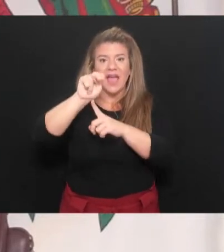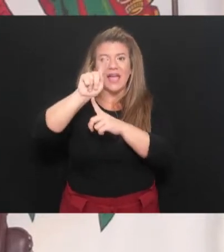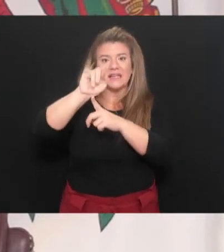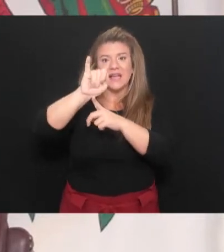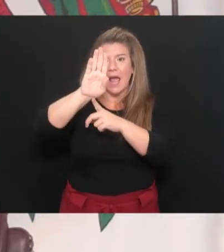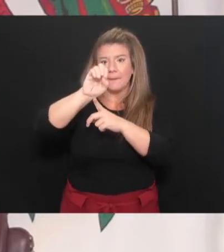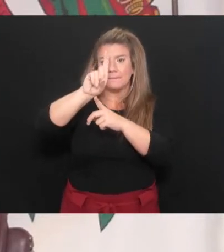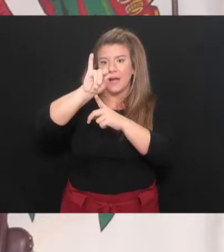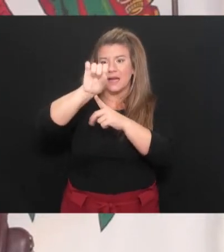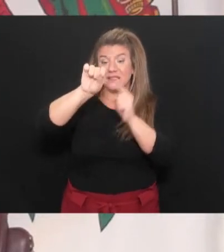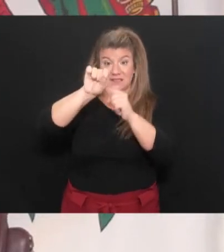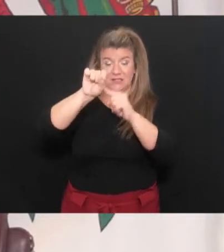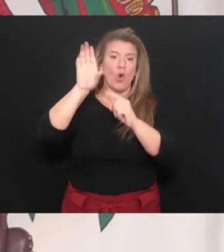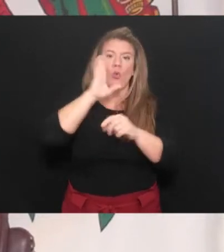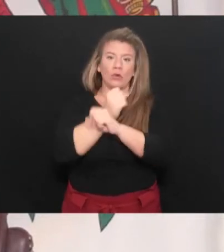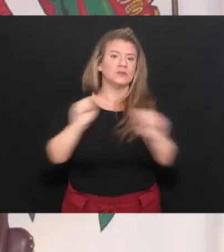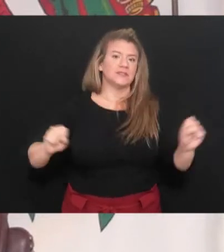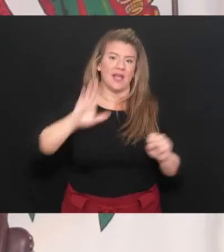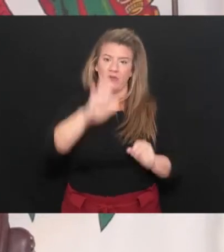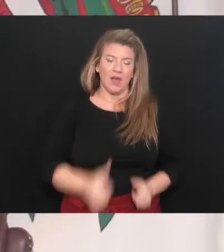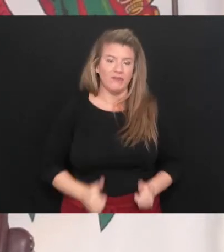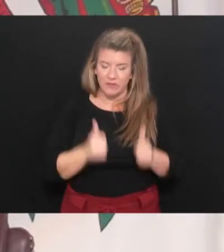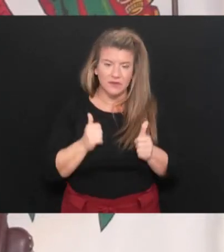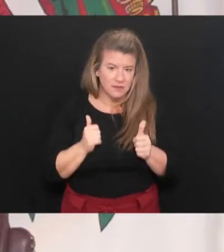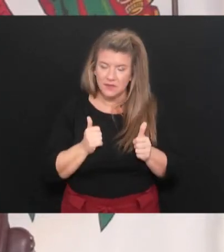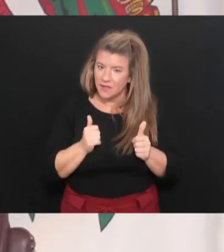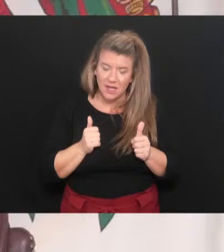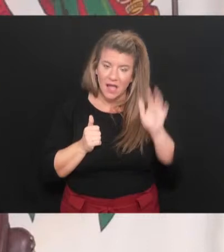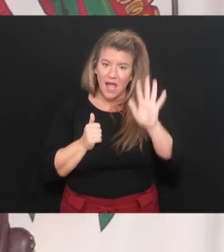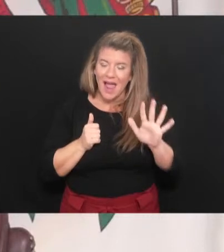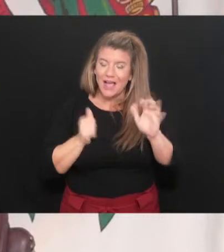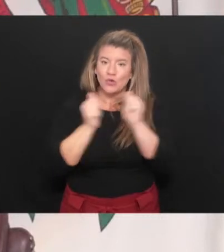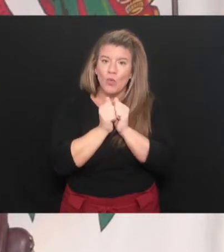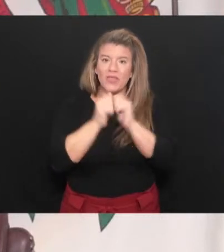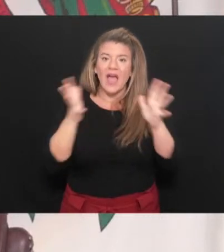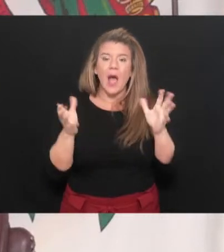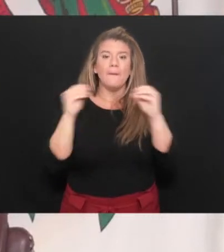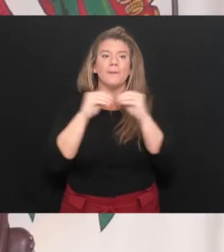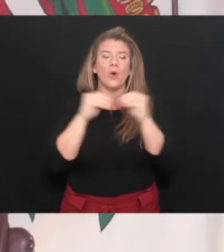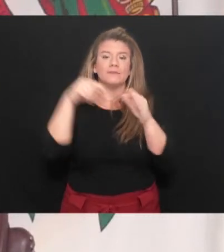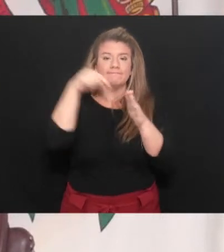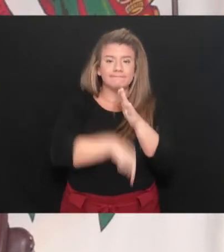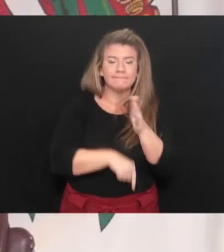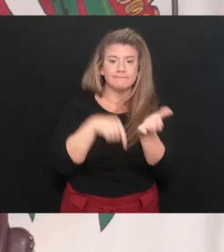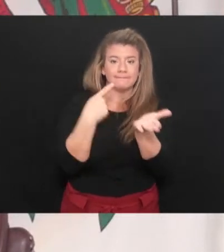life. And without going any further whatsoever,